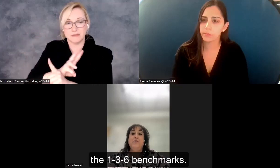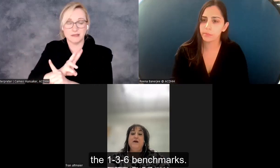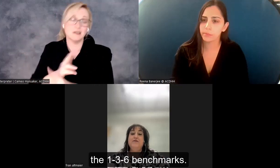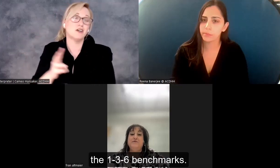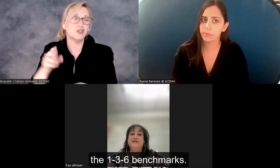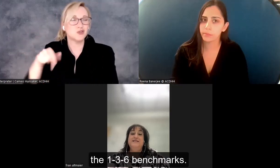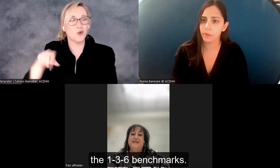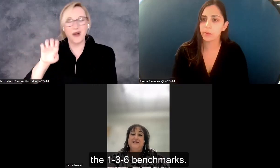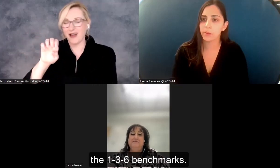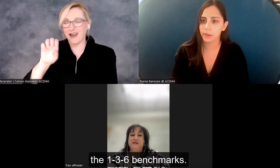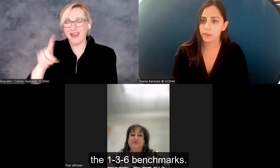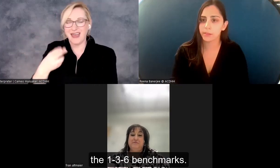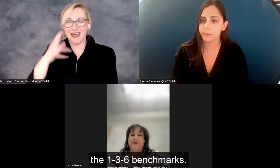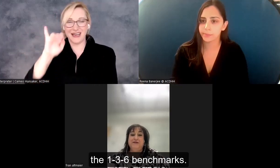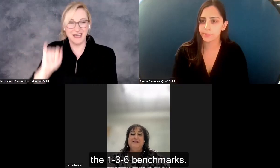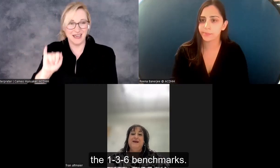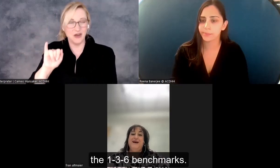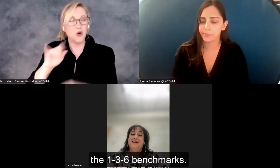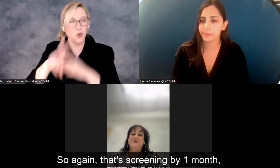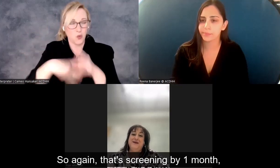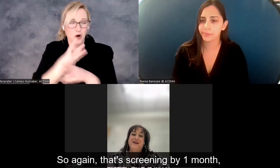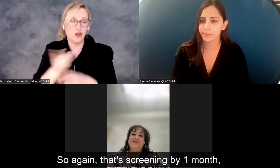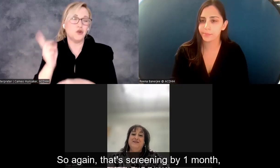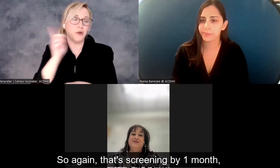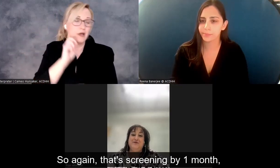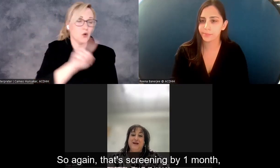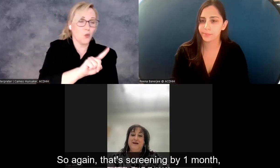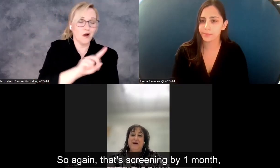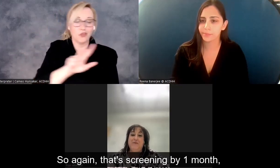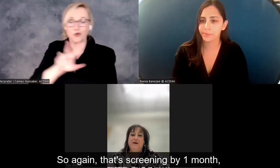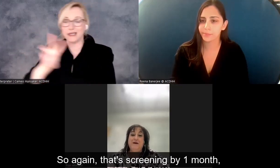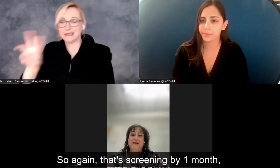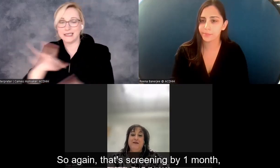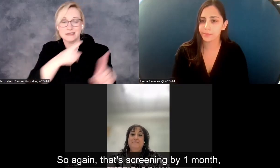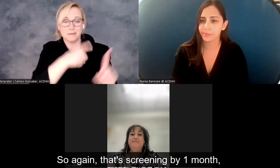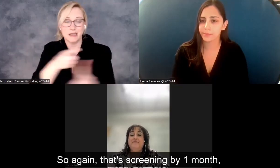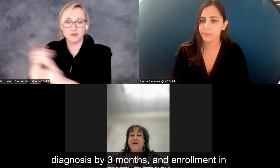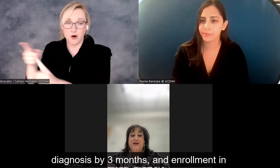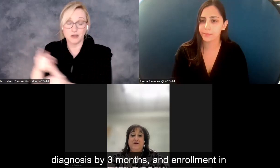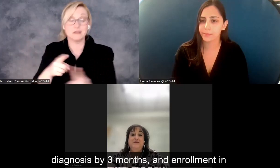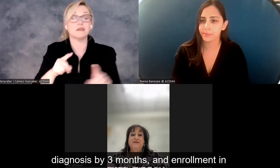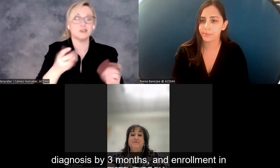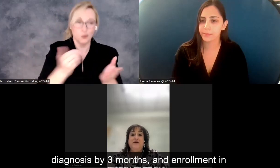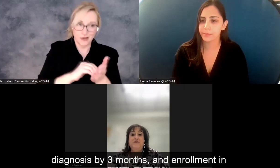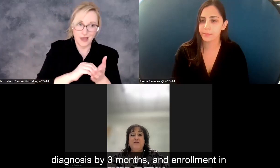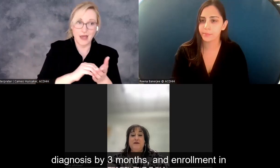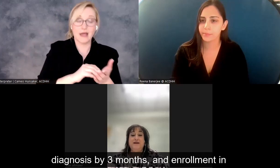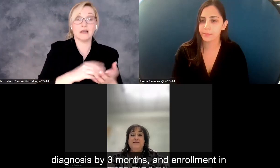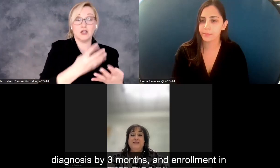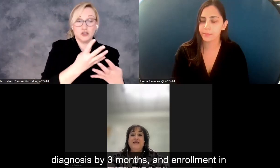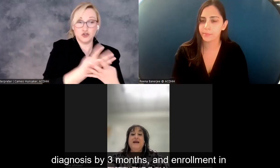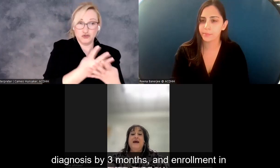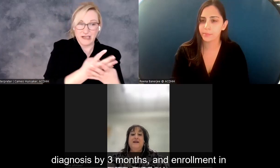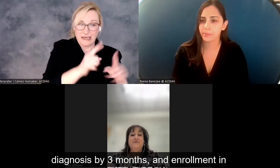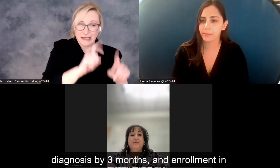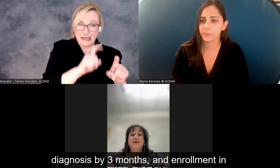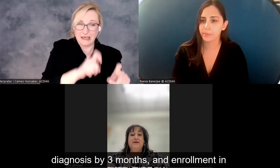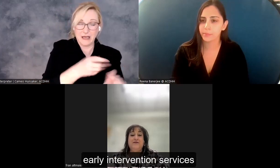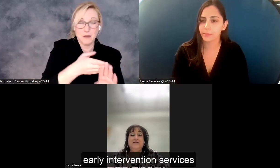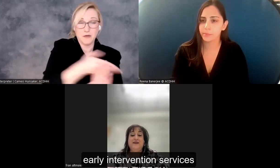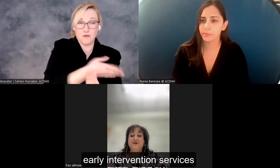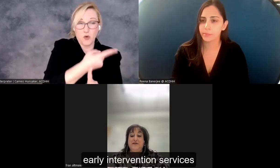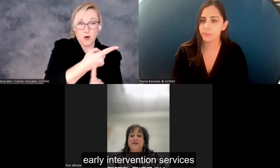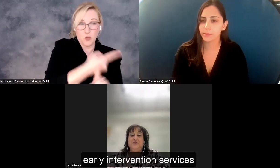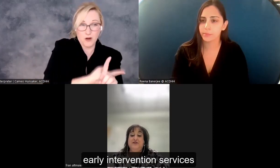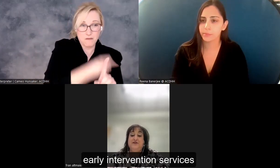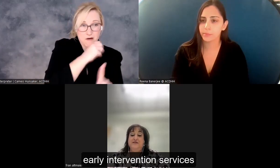of the 136 benchmarks. And so again, that's screening by 1 month, diagnosis by 3 months, and enrollment in